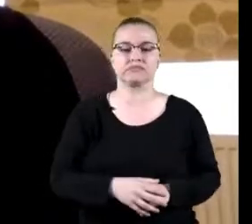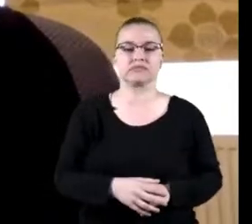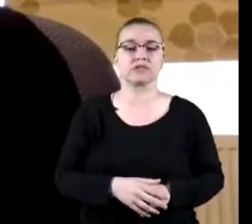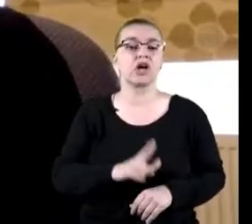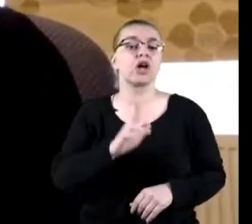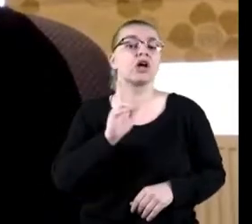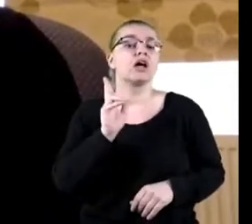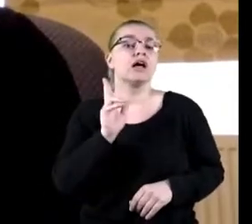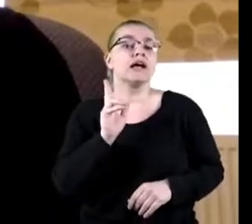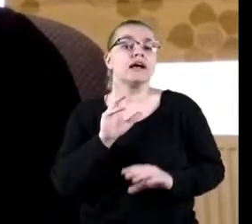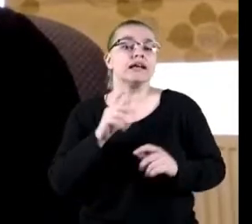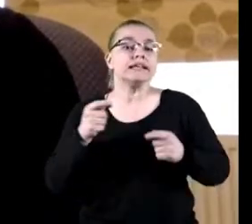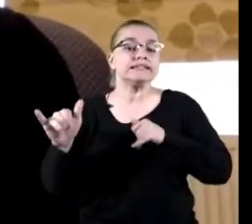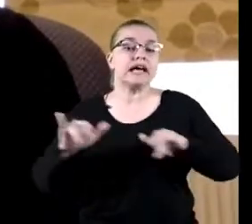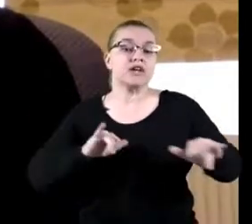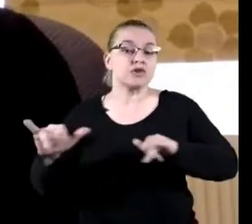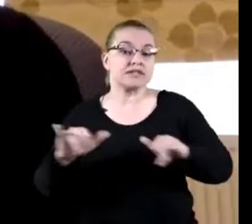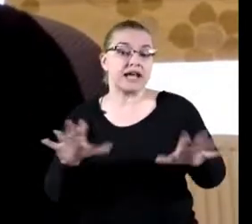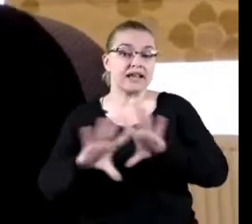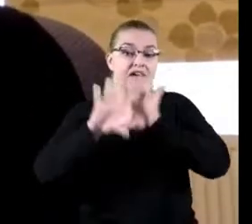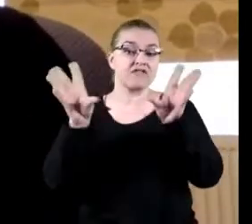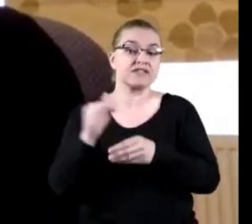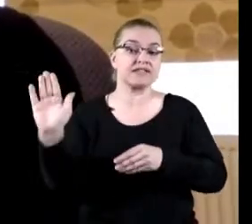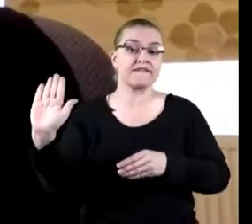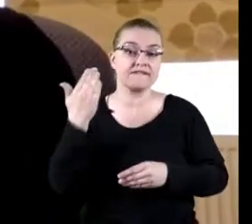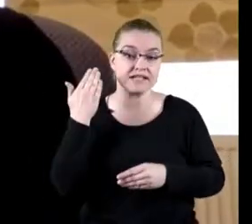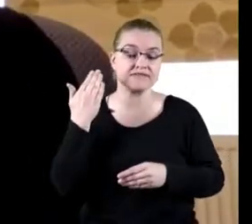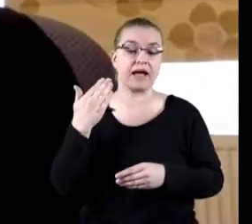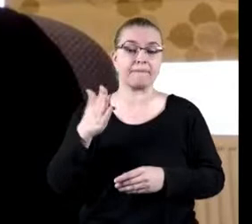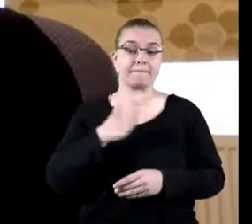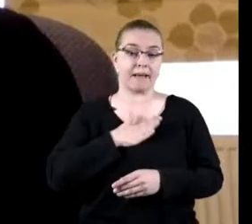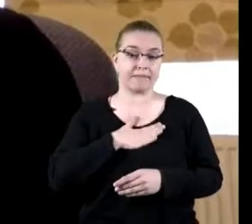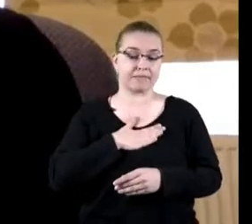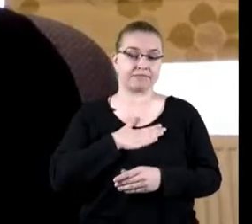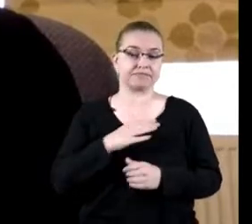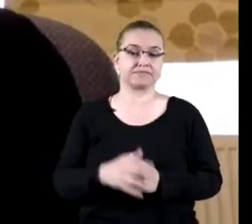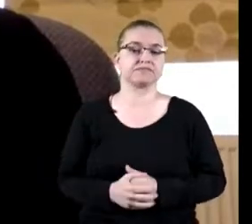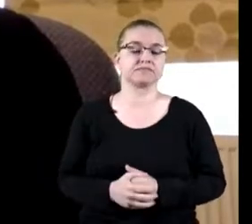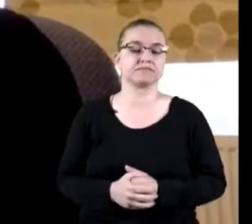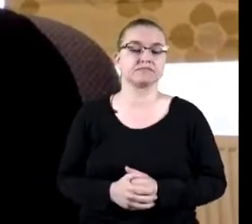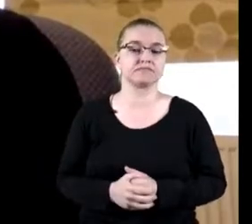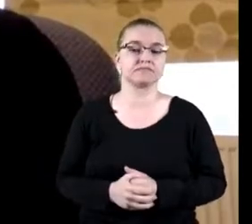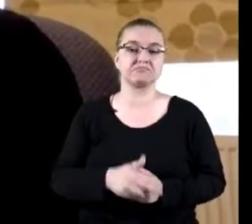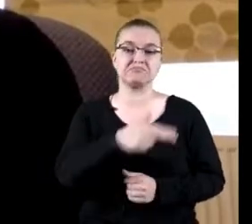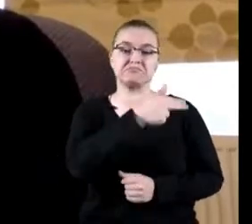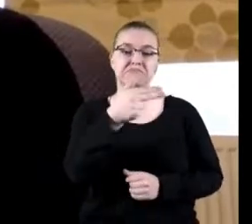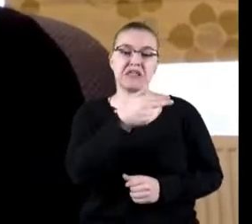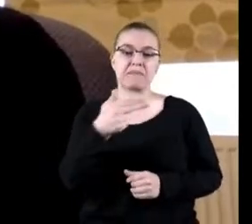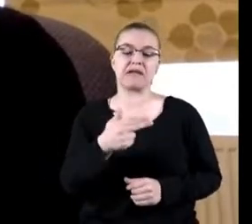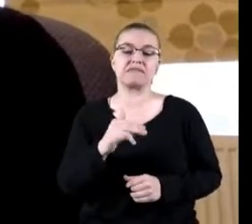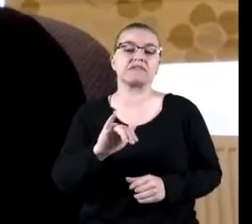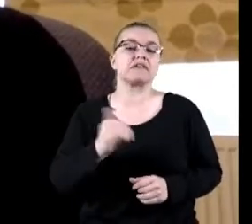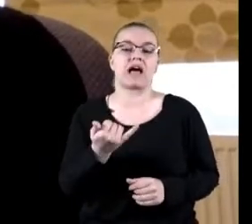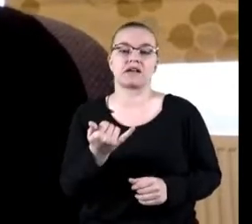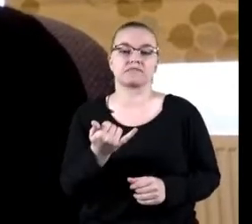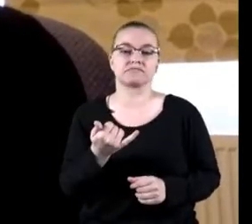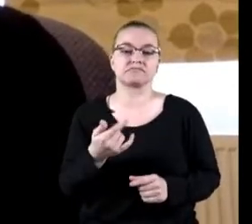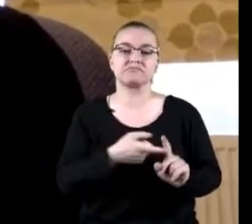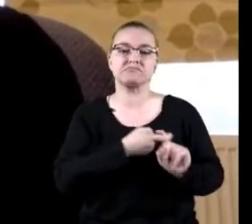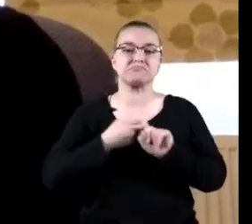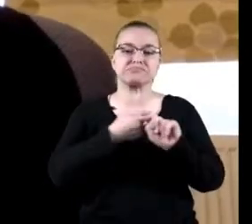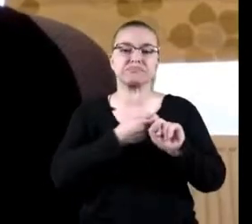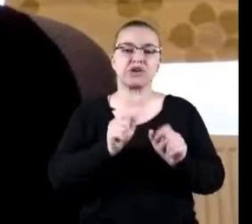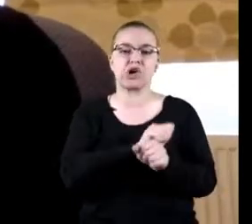challenges that confront us. The theme specifically refers to the COVID-19 pandemic, but we gather